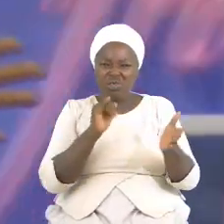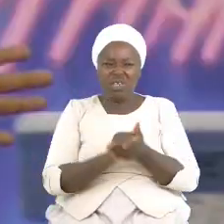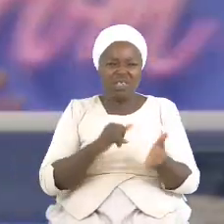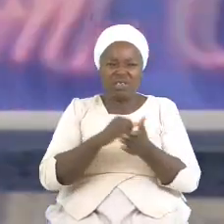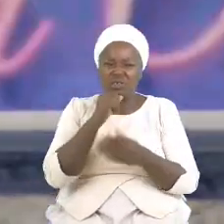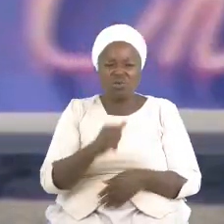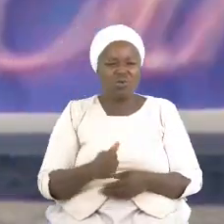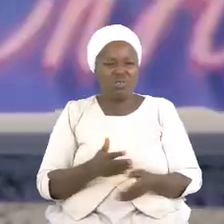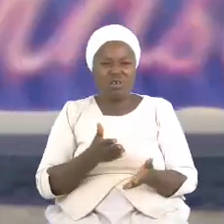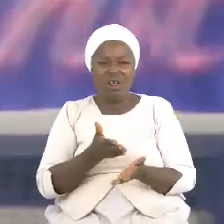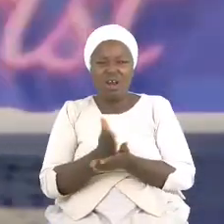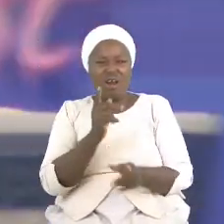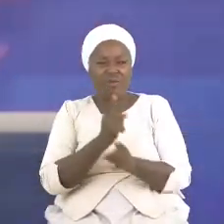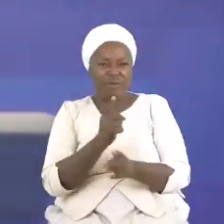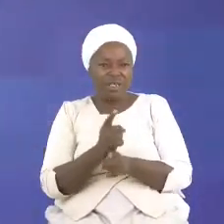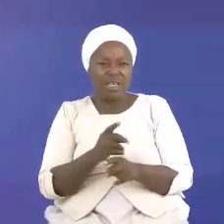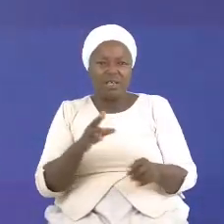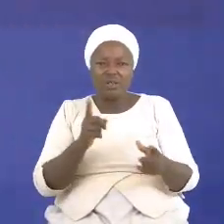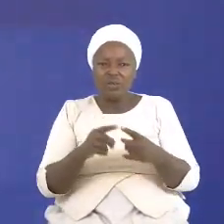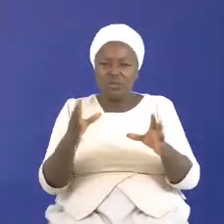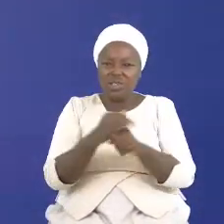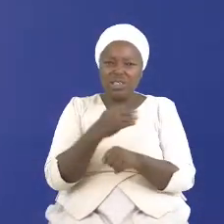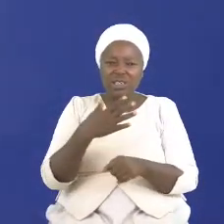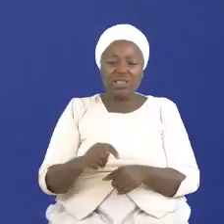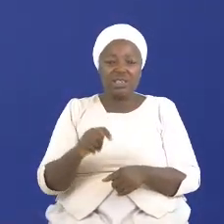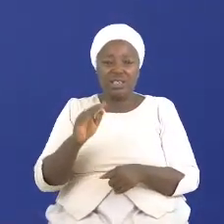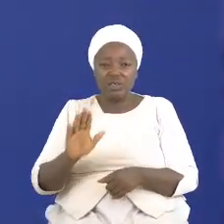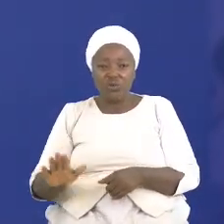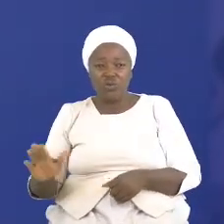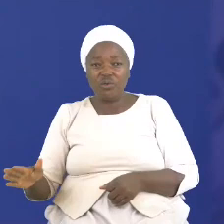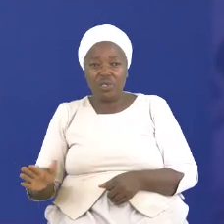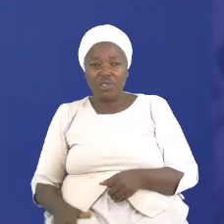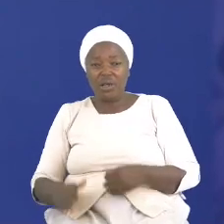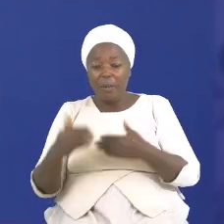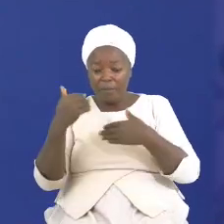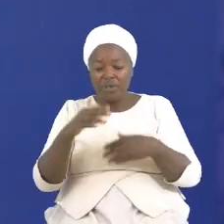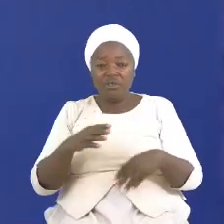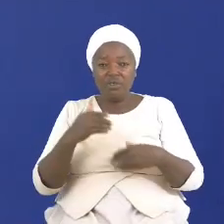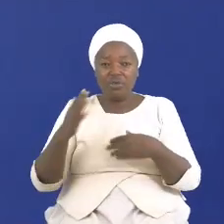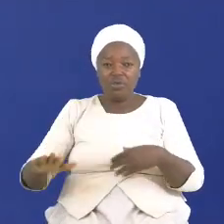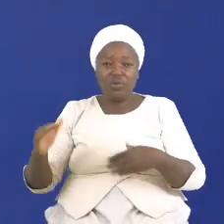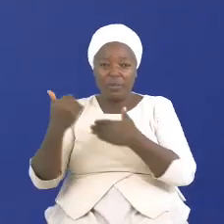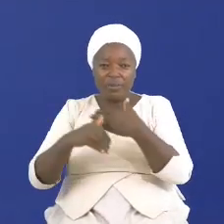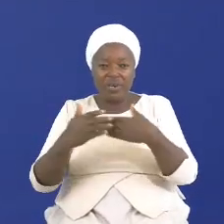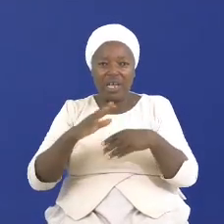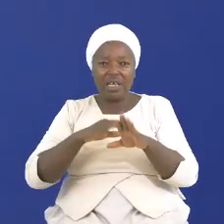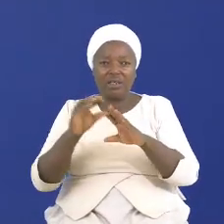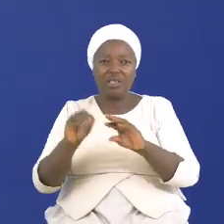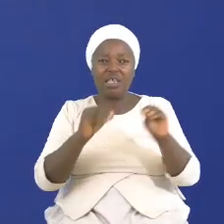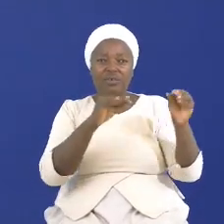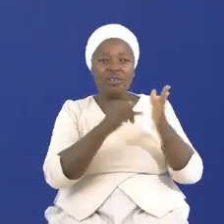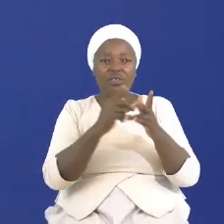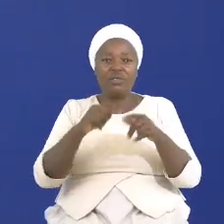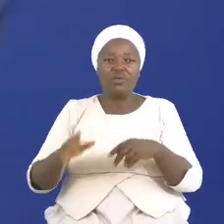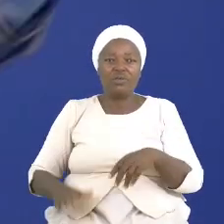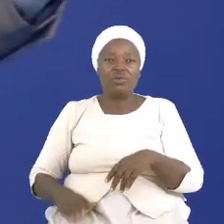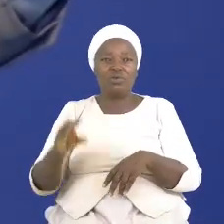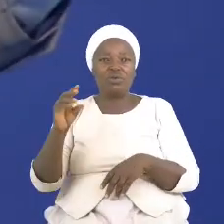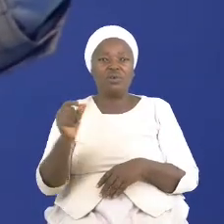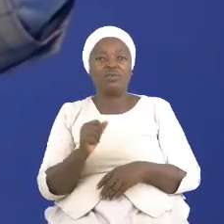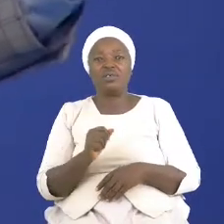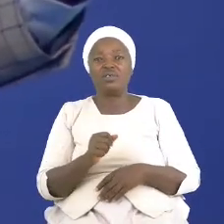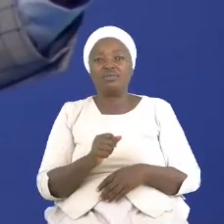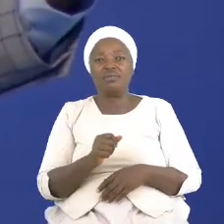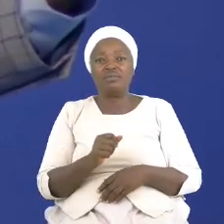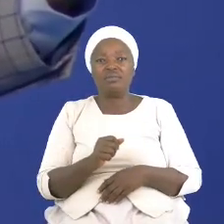take the children's bread and cast it to dogs. Well, there are many ways you